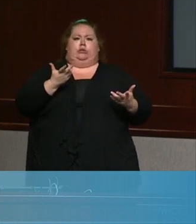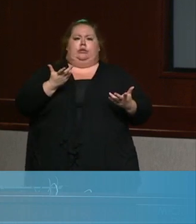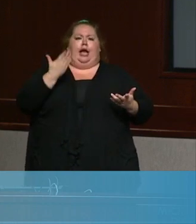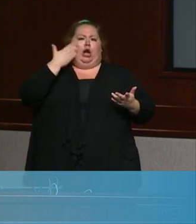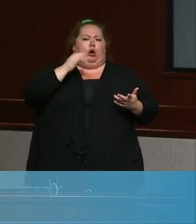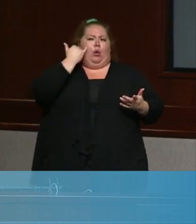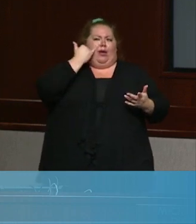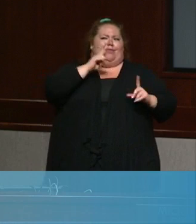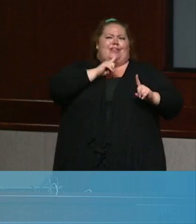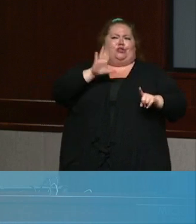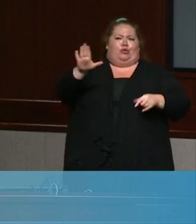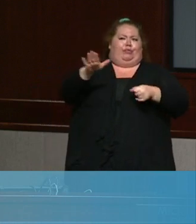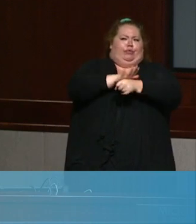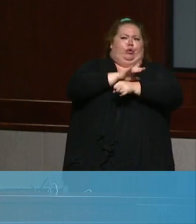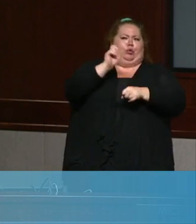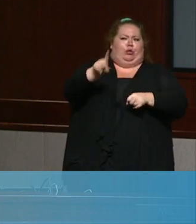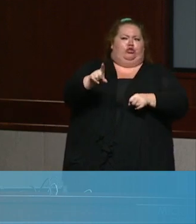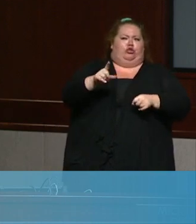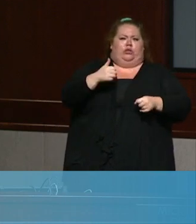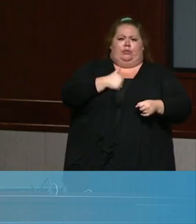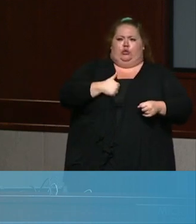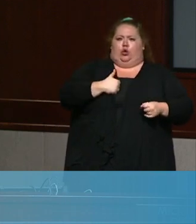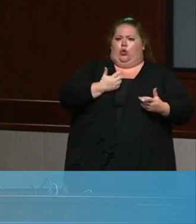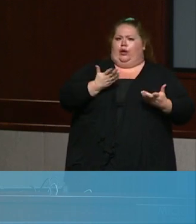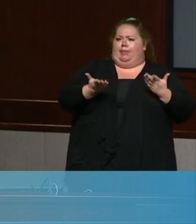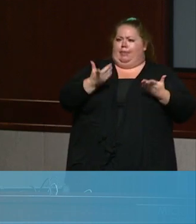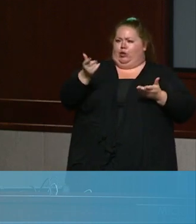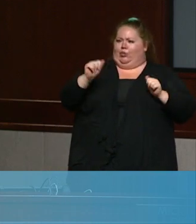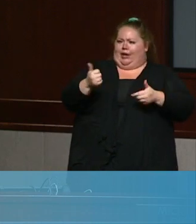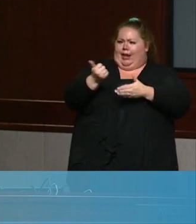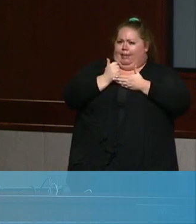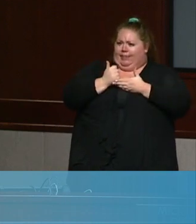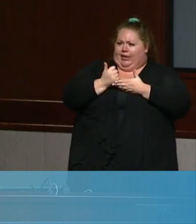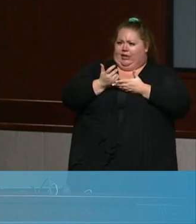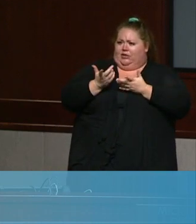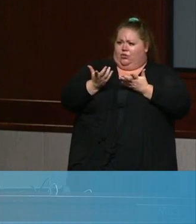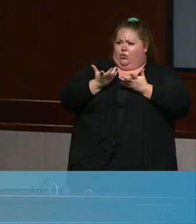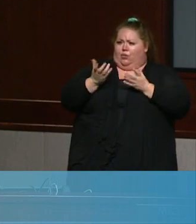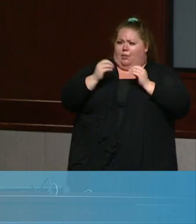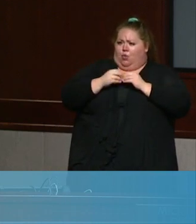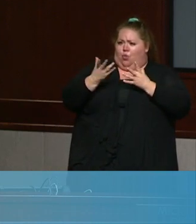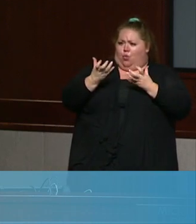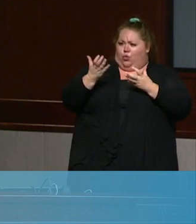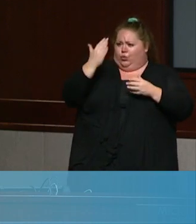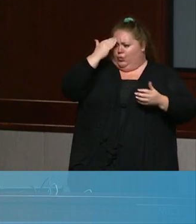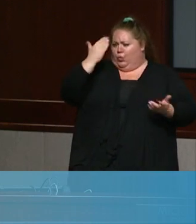answered your complete question, and if I didn't, perhaps you could help me refine it or direct me otherwise.